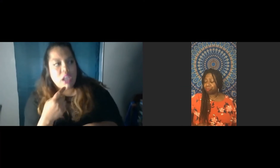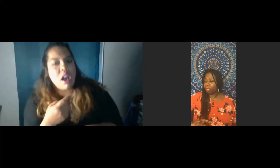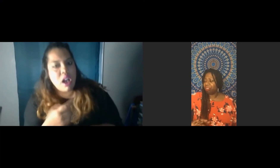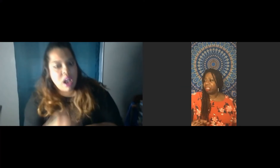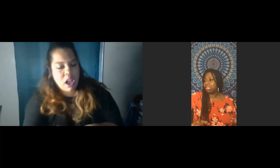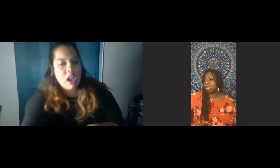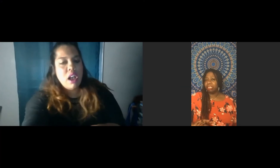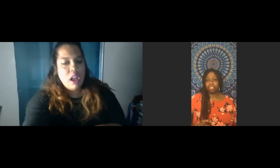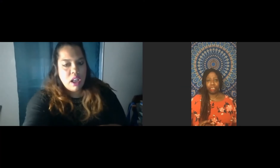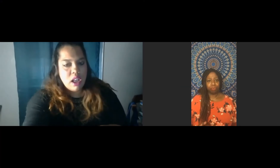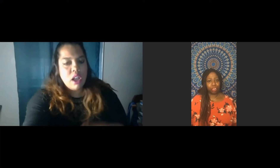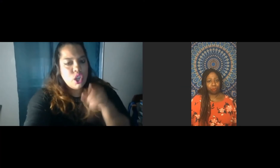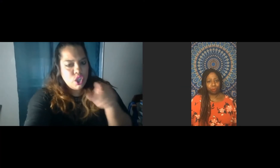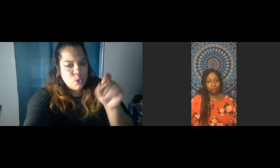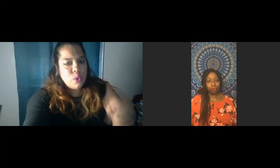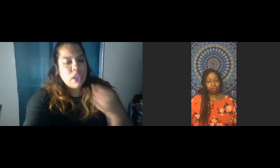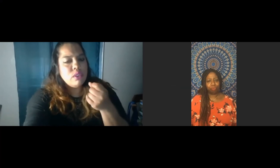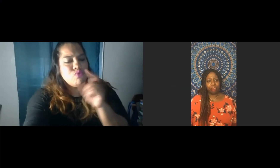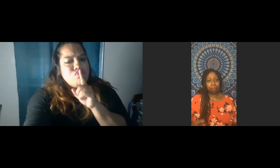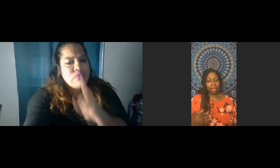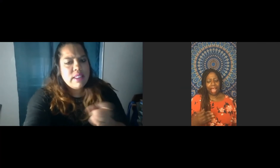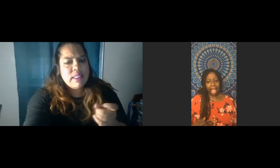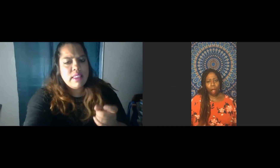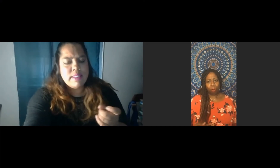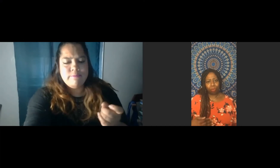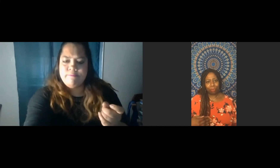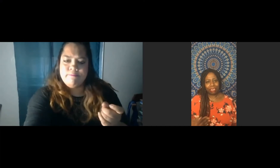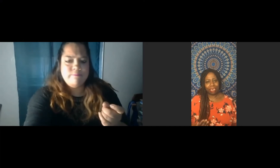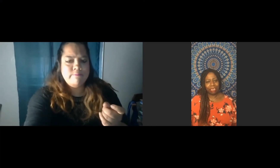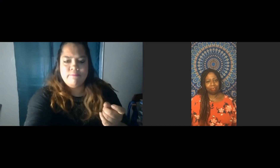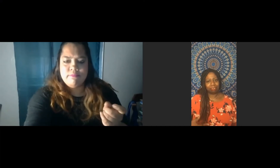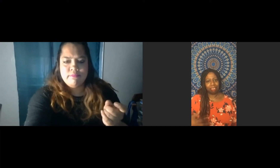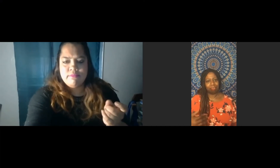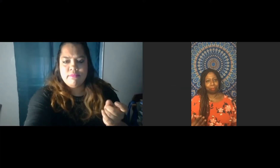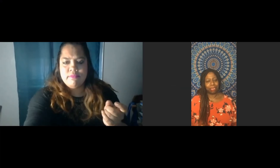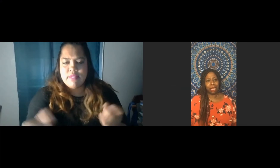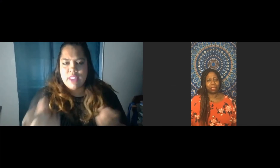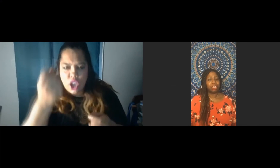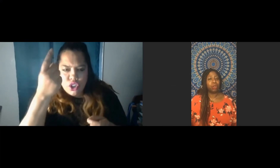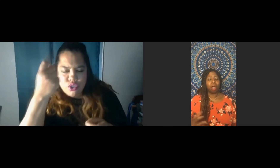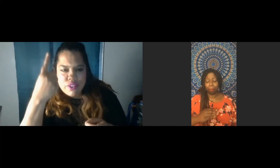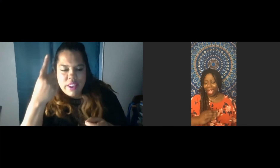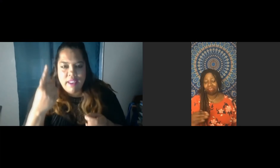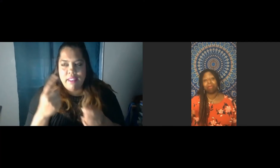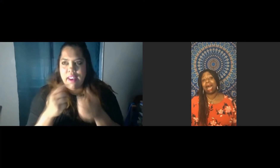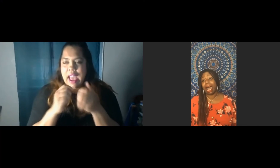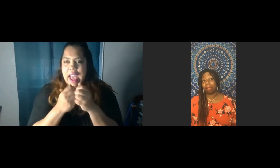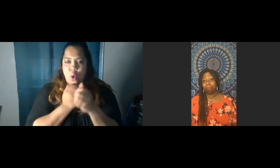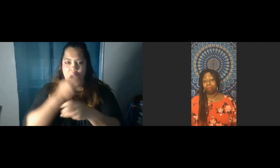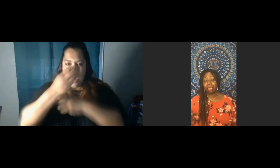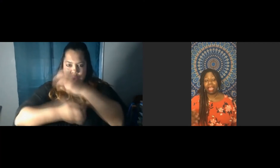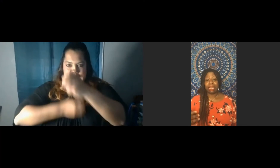how the year is going to move by how the beginning of it tends to pick up. And I know our pass